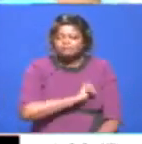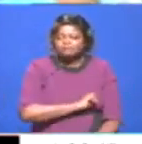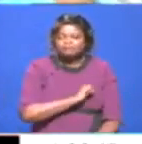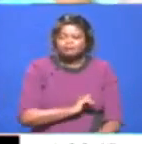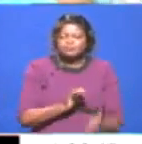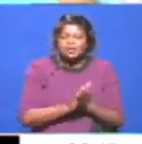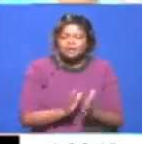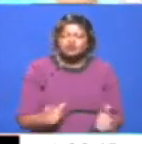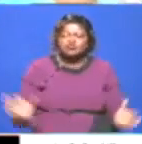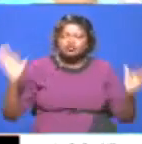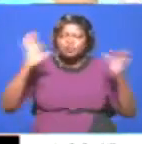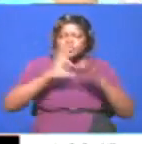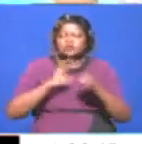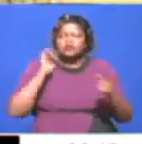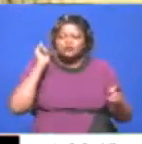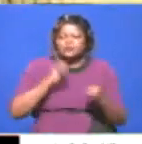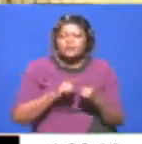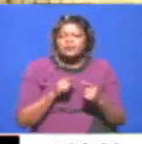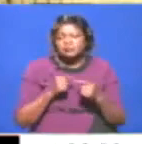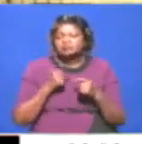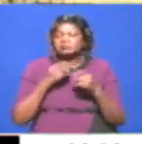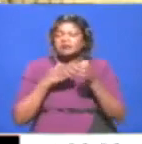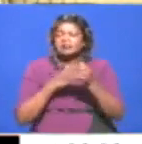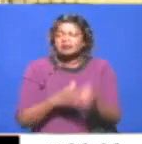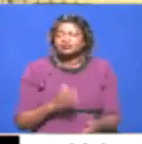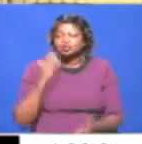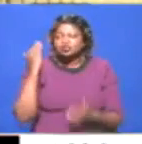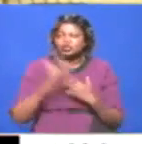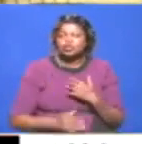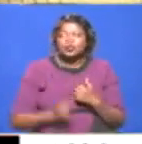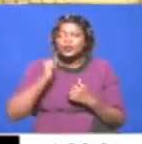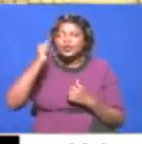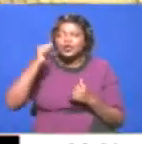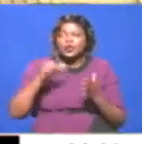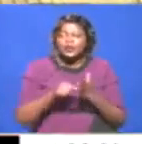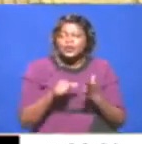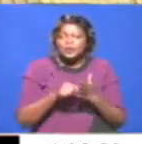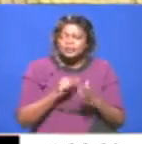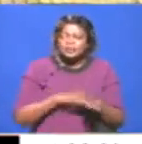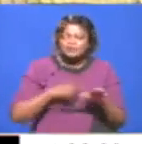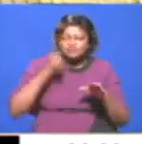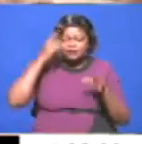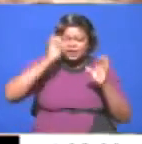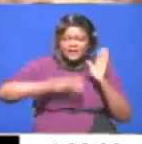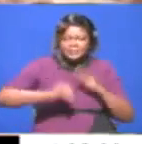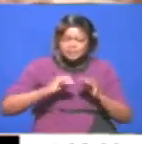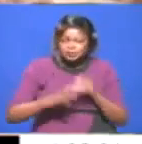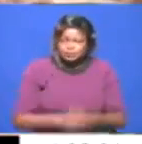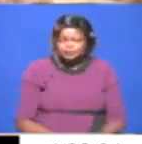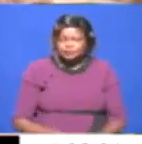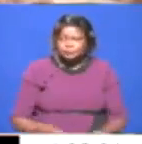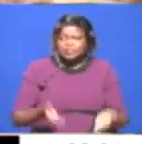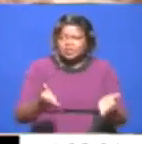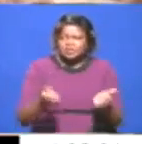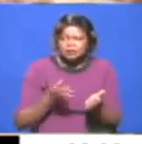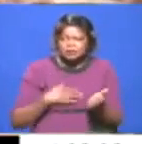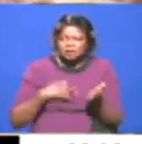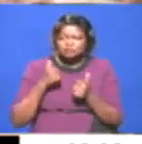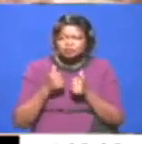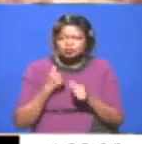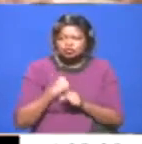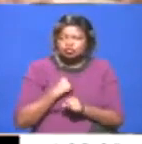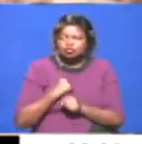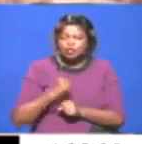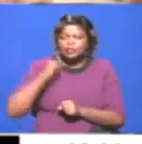of purpose among leaders to avert political skirmishes during polls. Haja yetu kabisa ni kufanya siasa ya